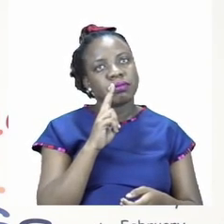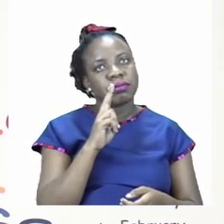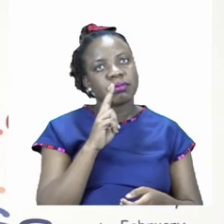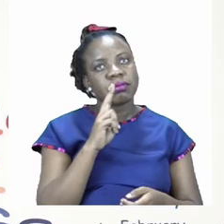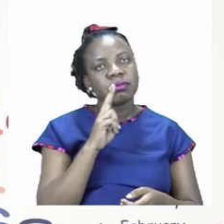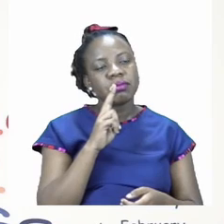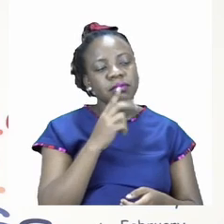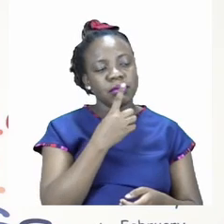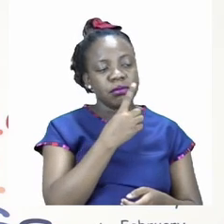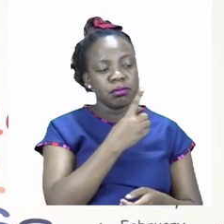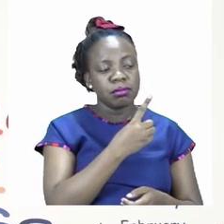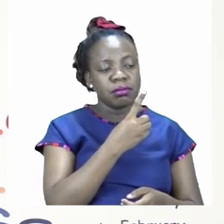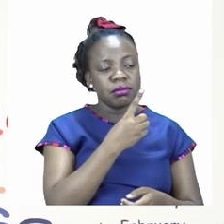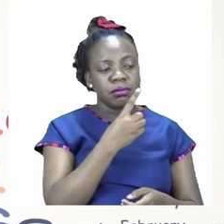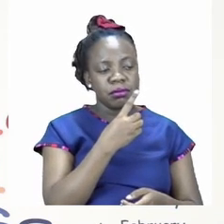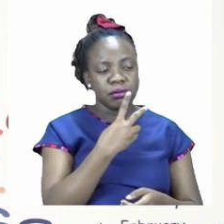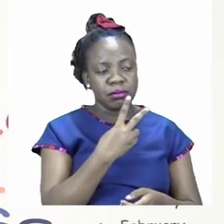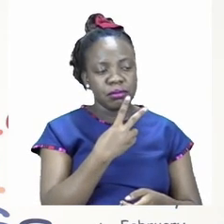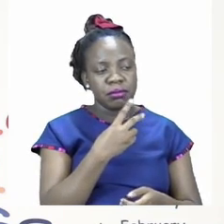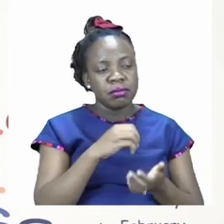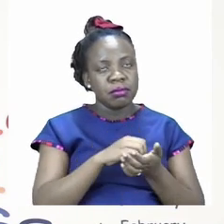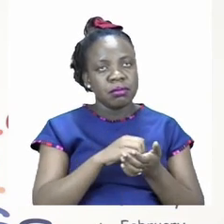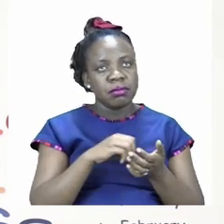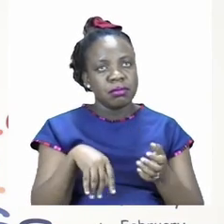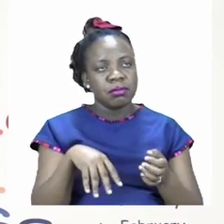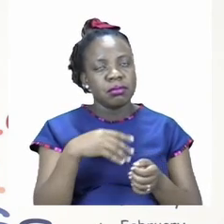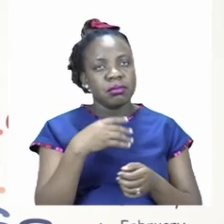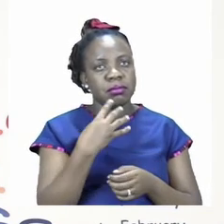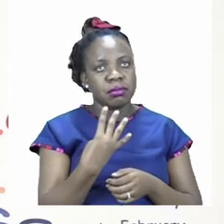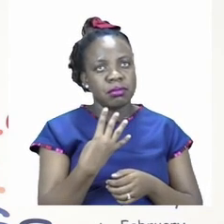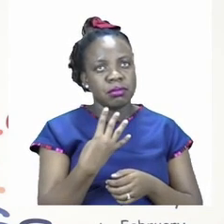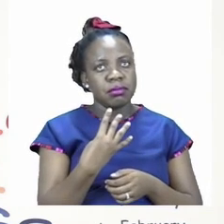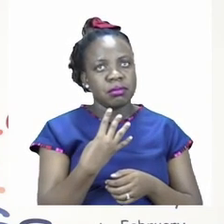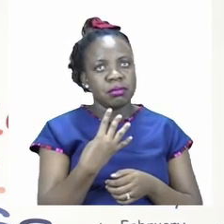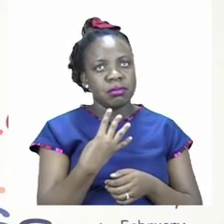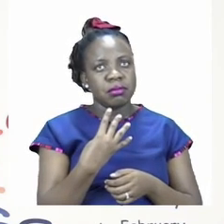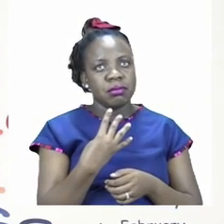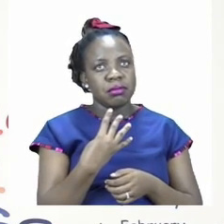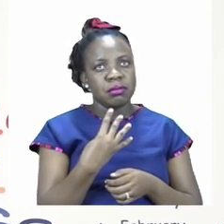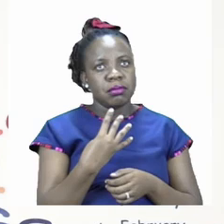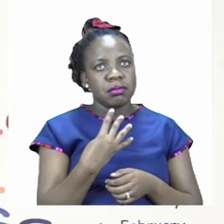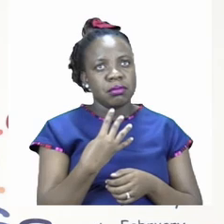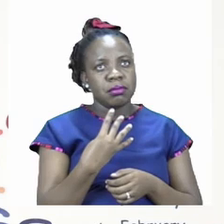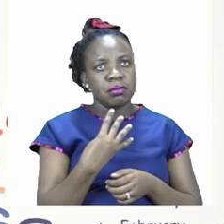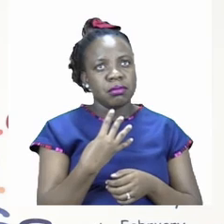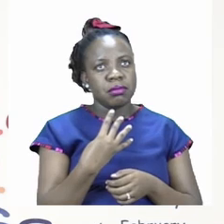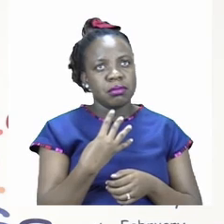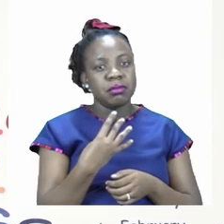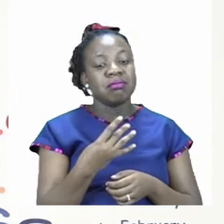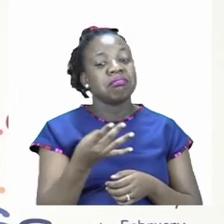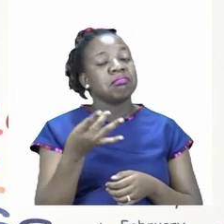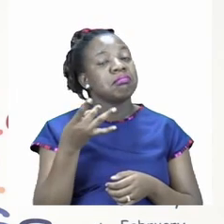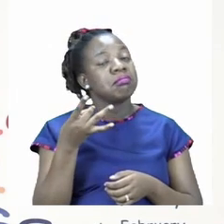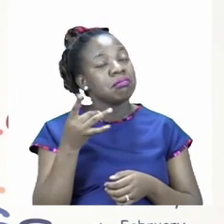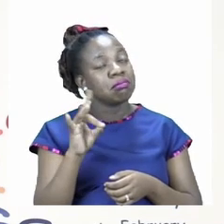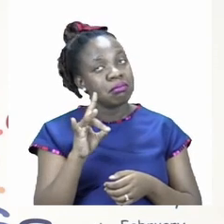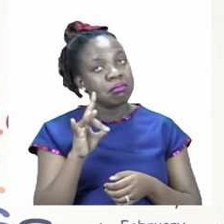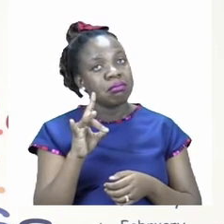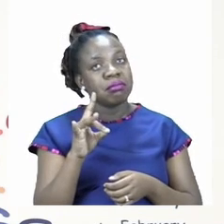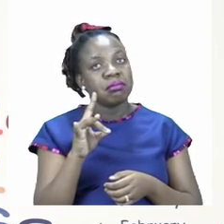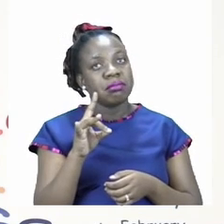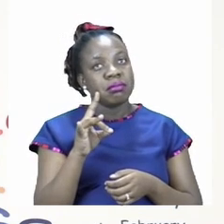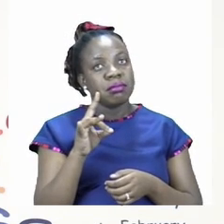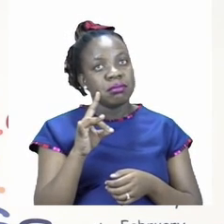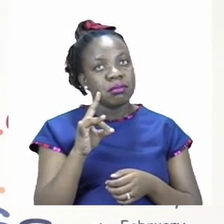12 minus 4. Yes, well done. We have 8. So